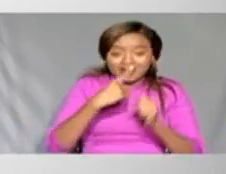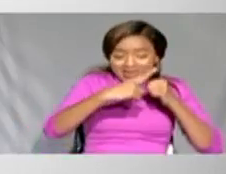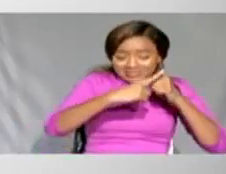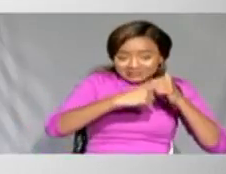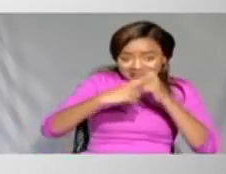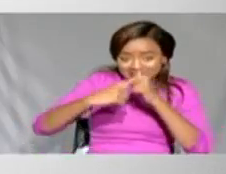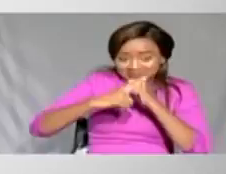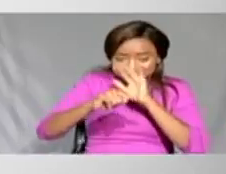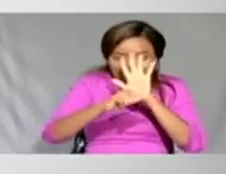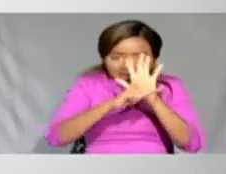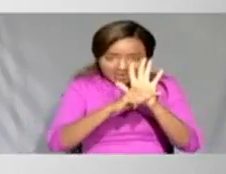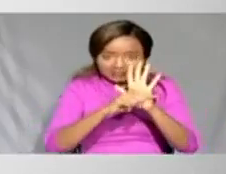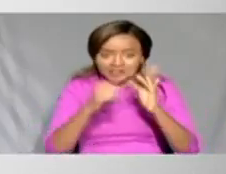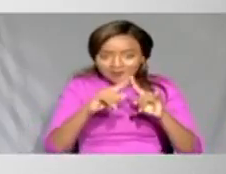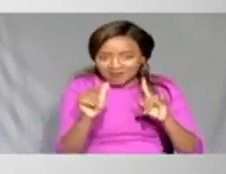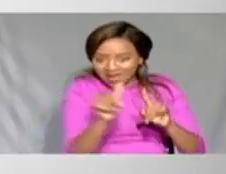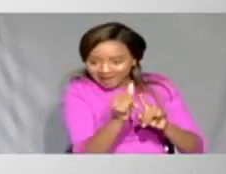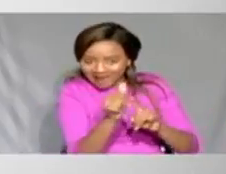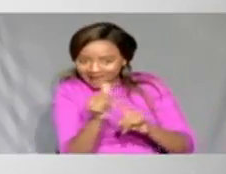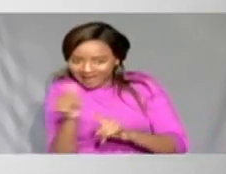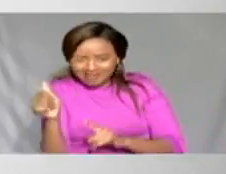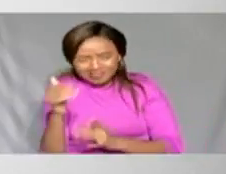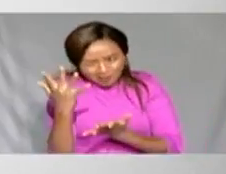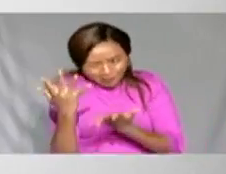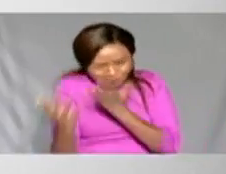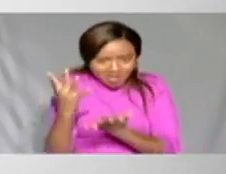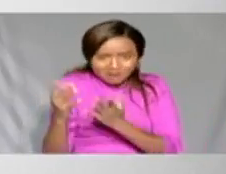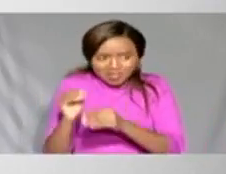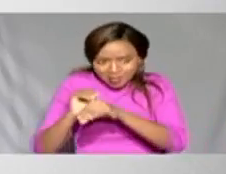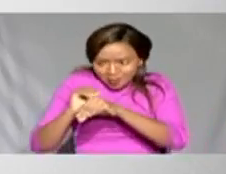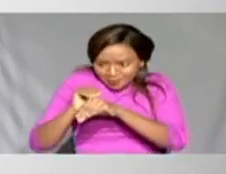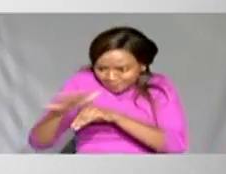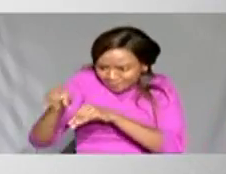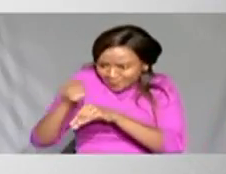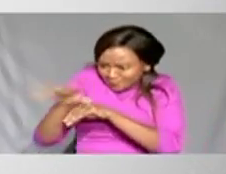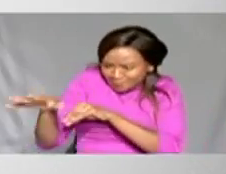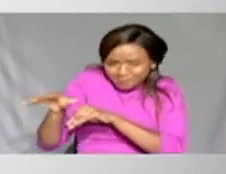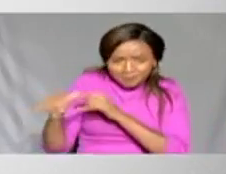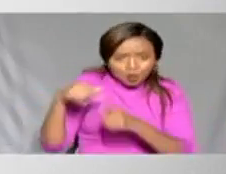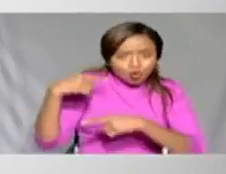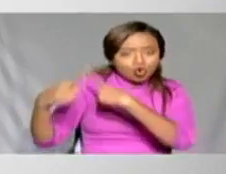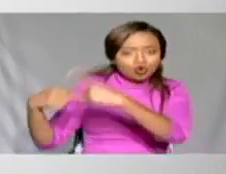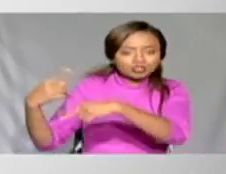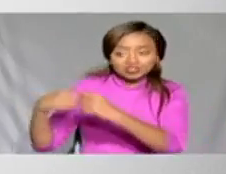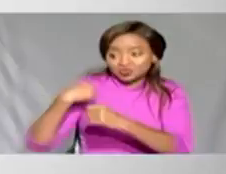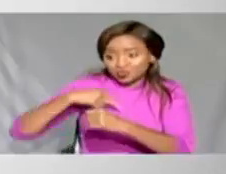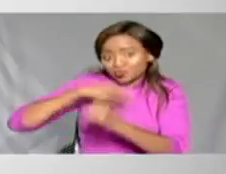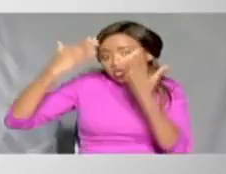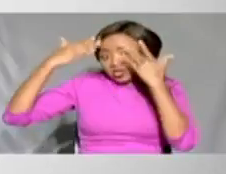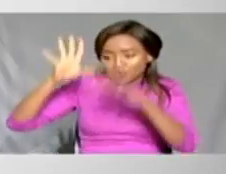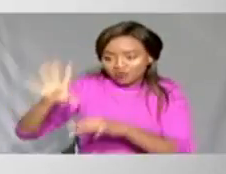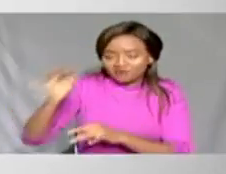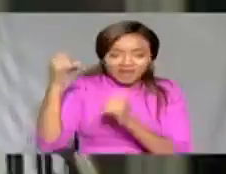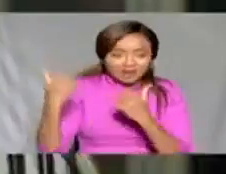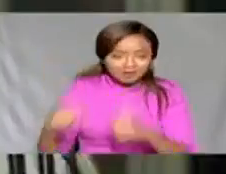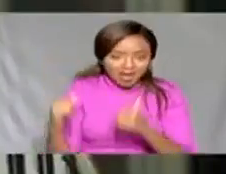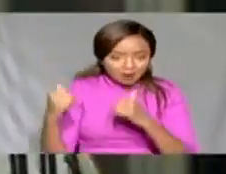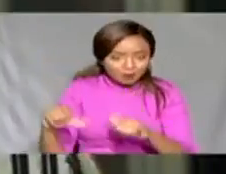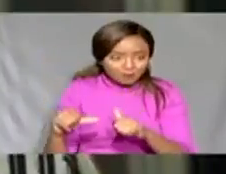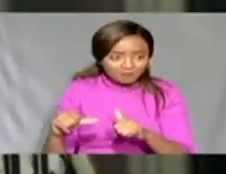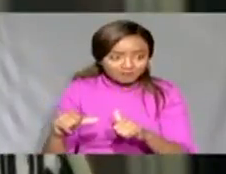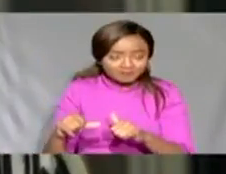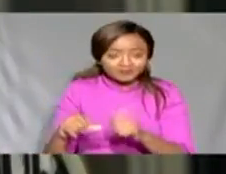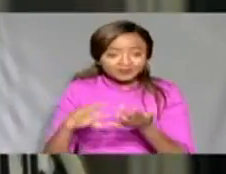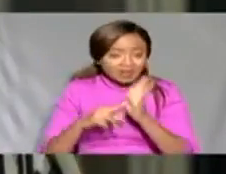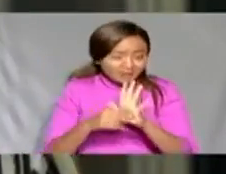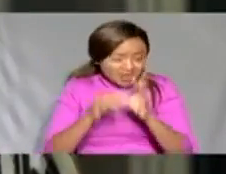have so far tested negative, there could be more of the seven patients' contacts that are yet to be found and screened. If